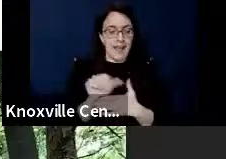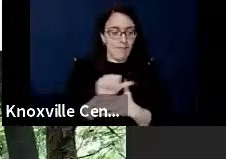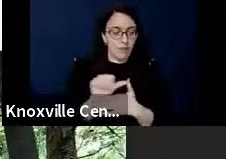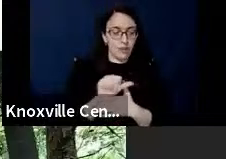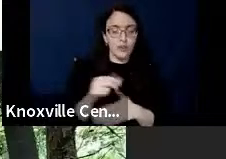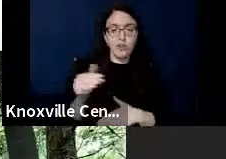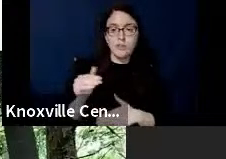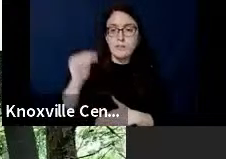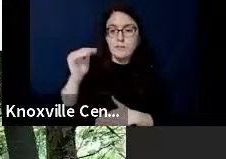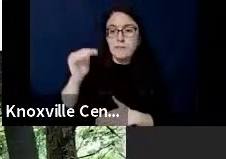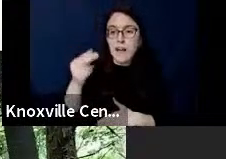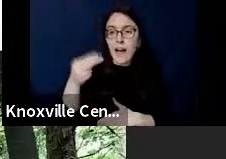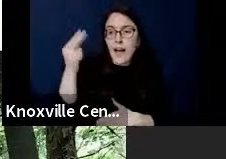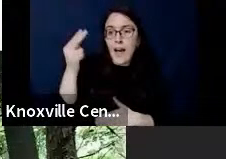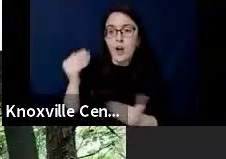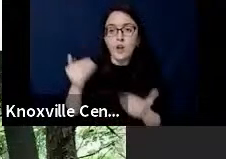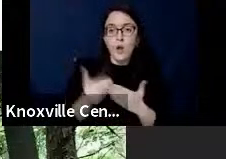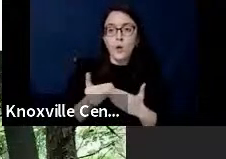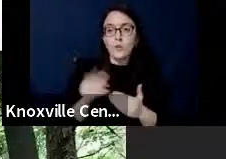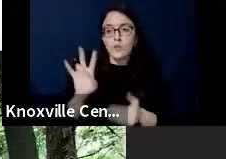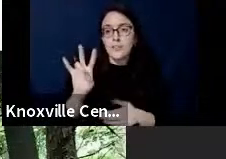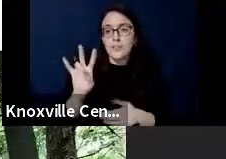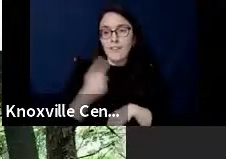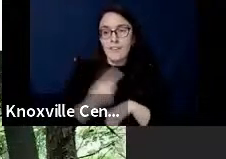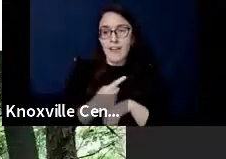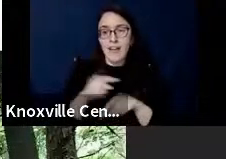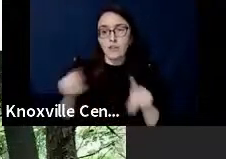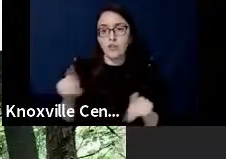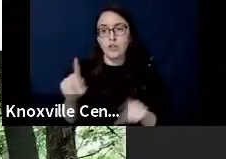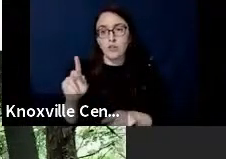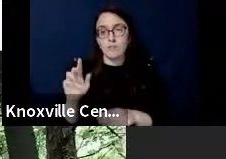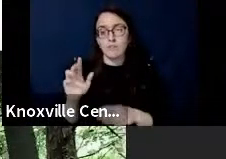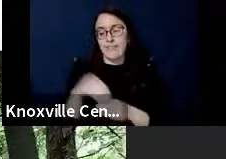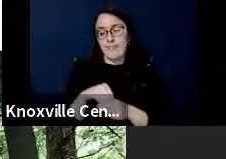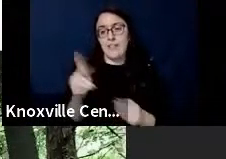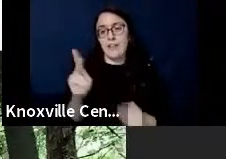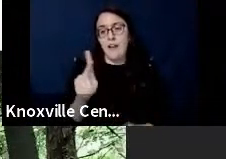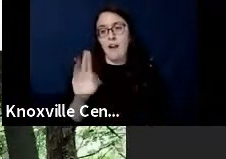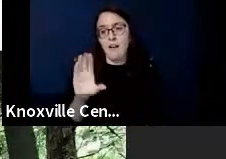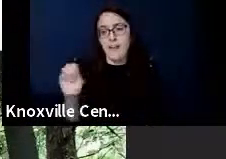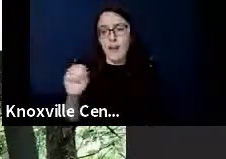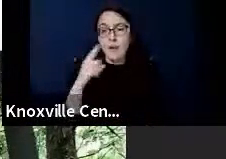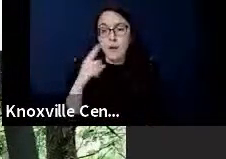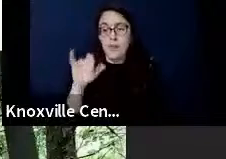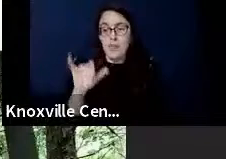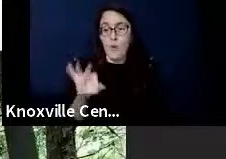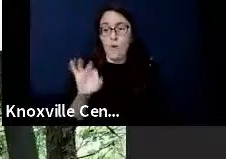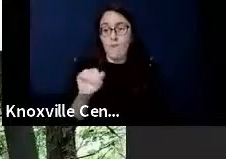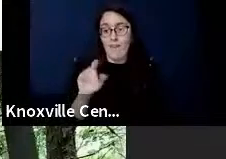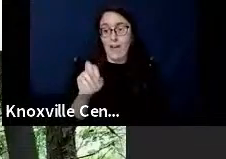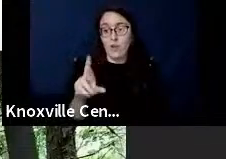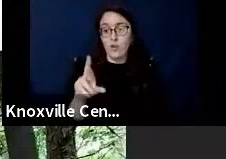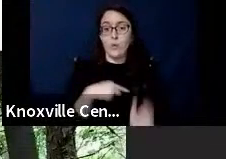closer to 7 days here in Knox County. Because of these factors, we are representing this benchmark as red.